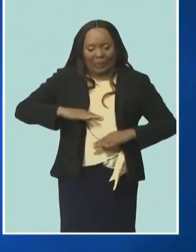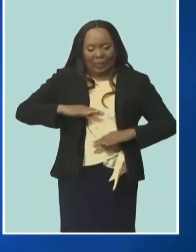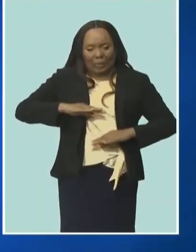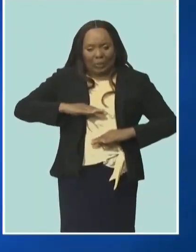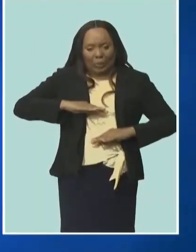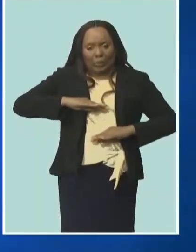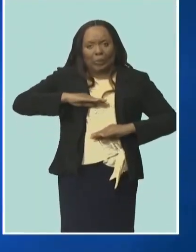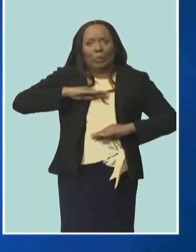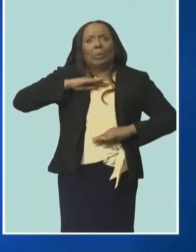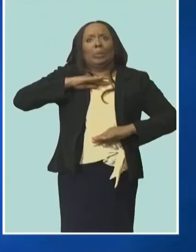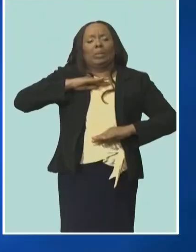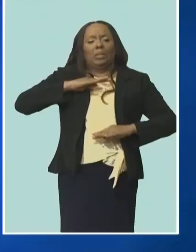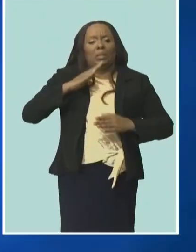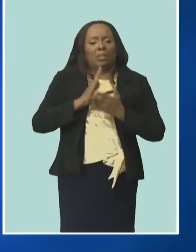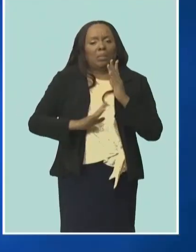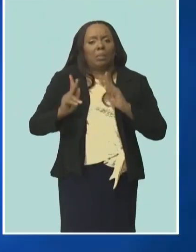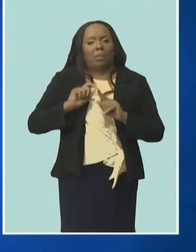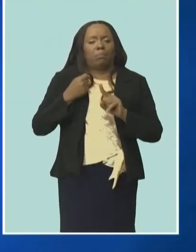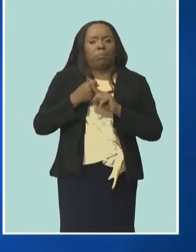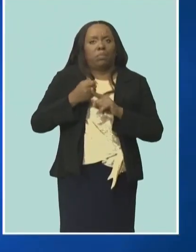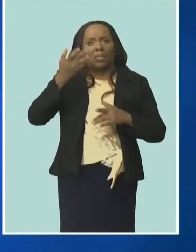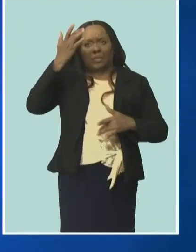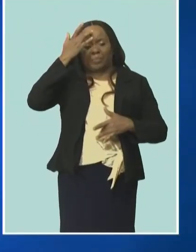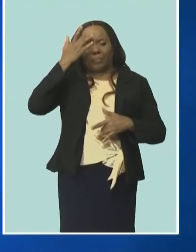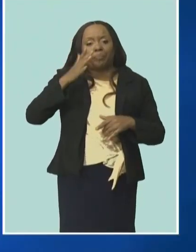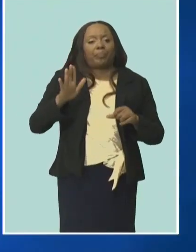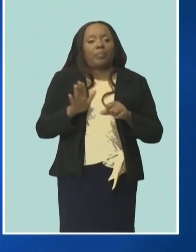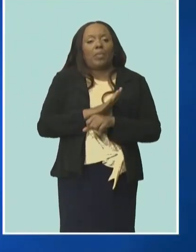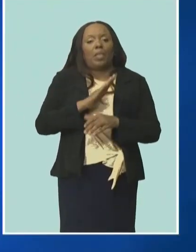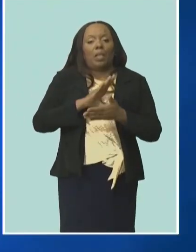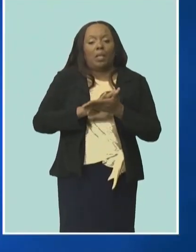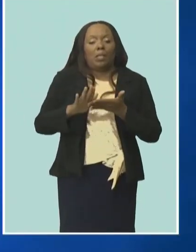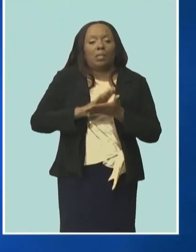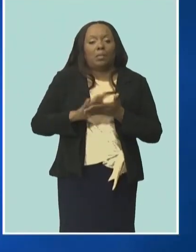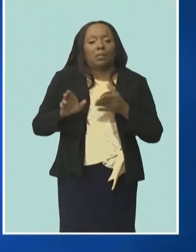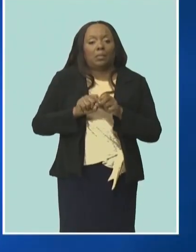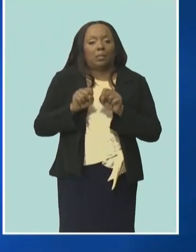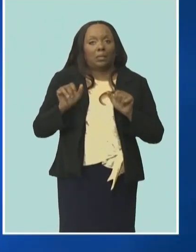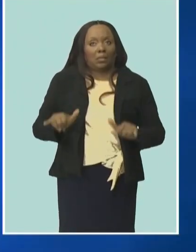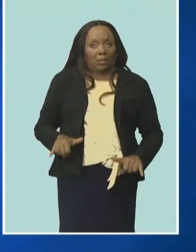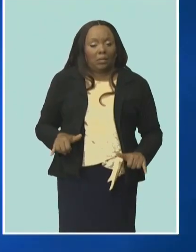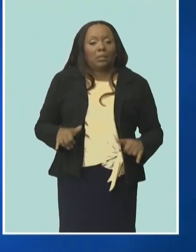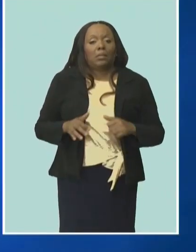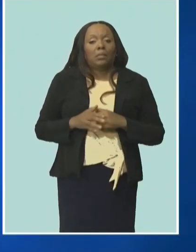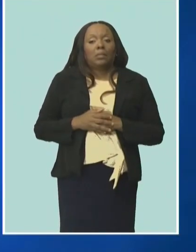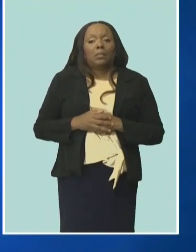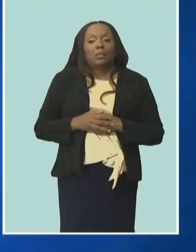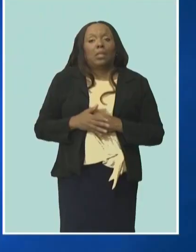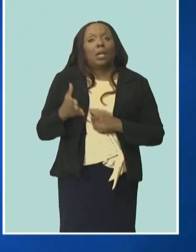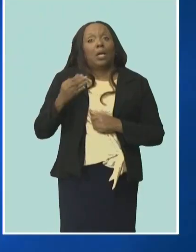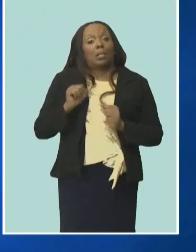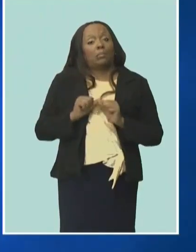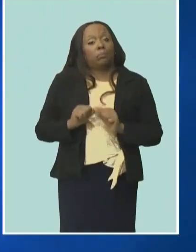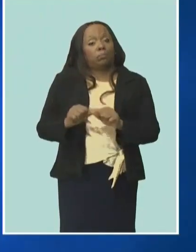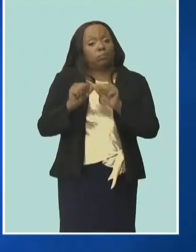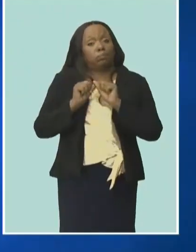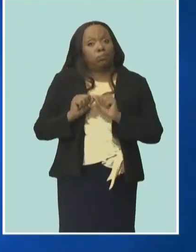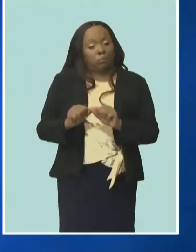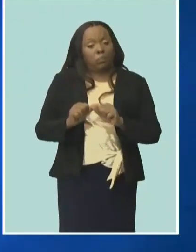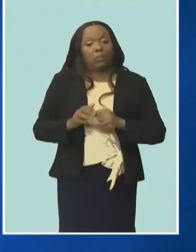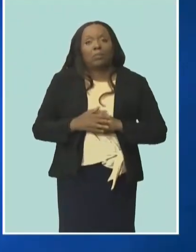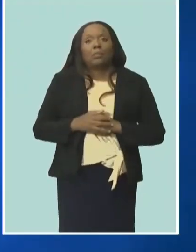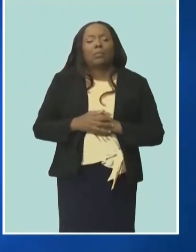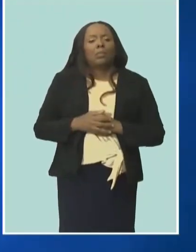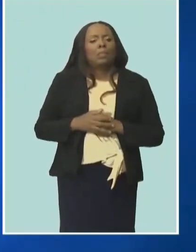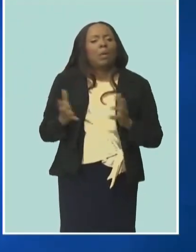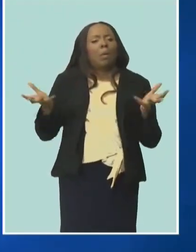before. Mr. Barnett says it is a total cleaning system they have introduced to the local market, and it is long-lasting. What our product